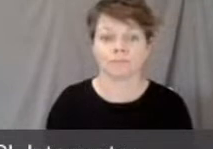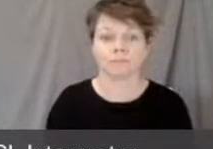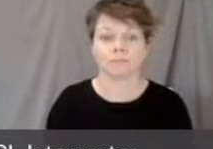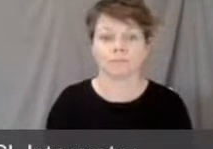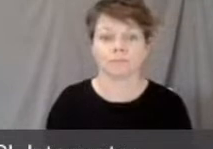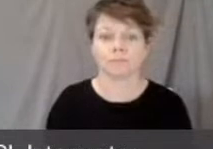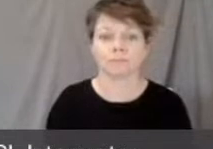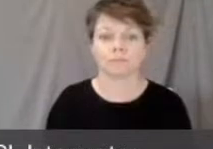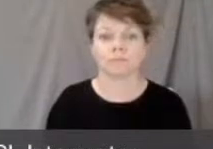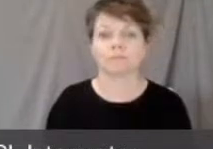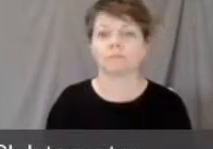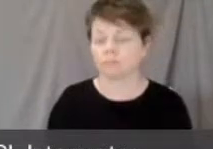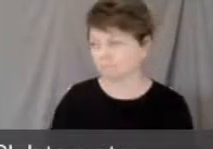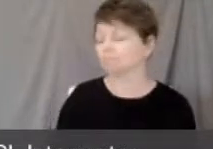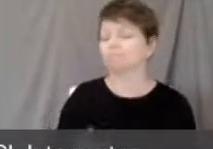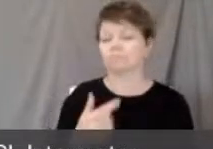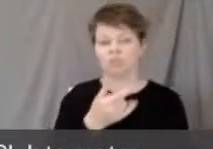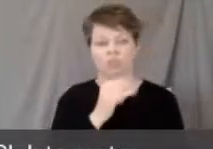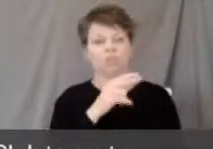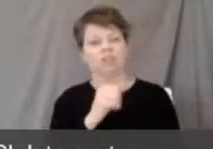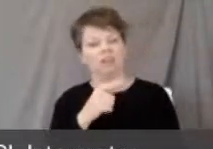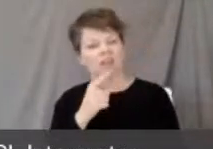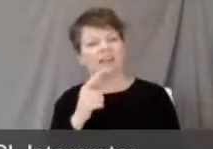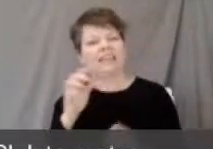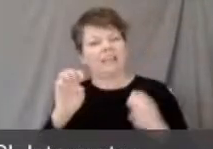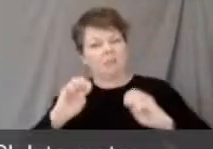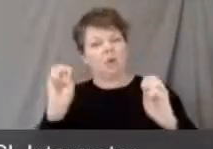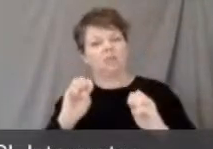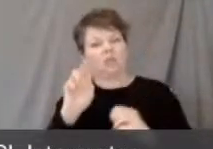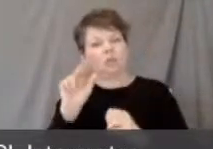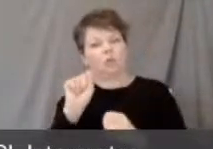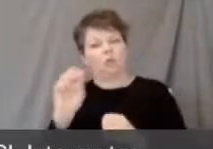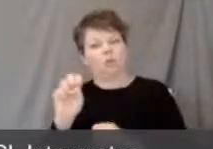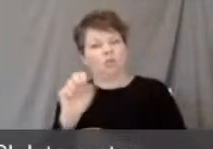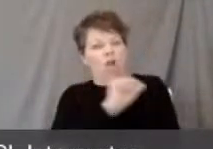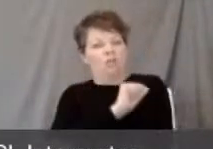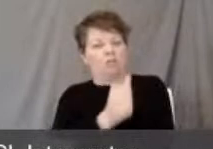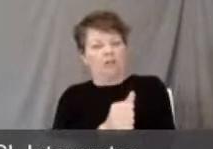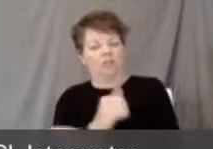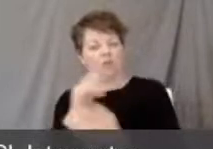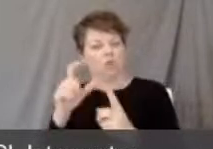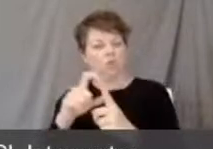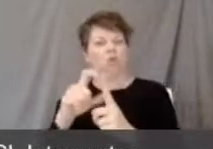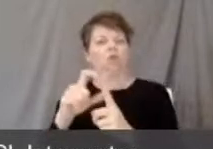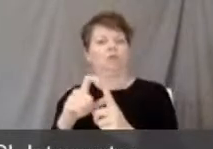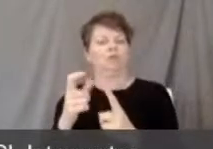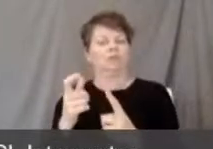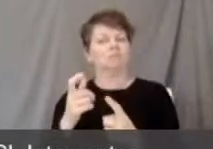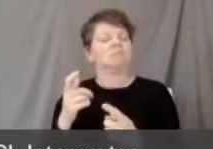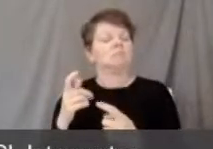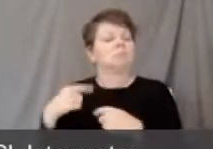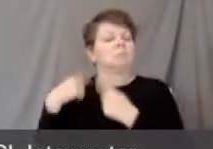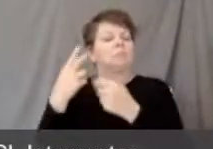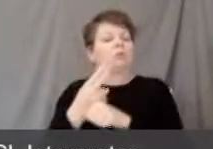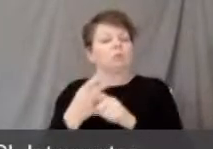Thank you so much. So the term emergency use authorization is not new, but it's definitely used a lot more often now during the pandemic. Can you tell us a little bit more